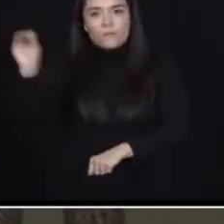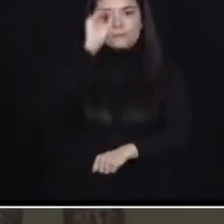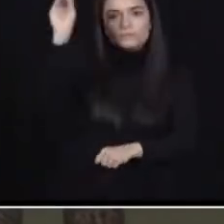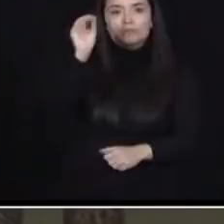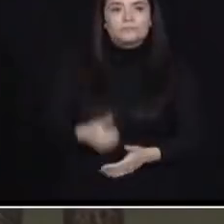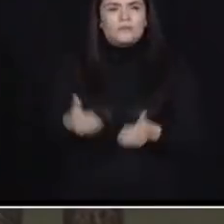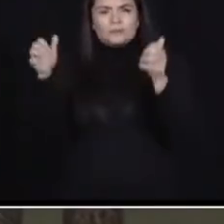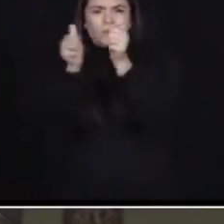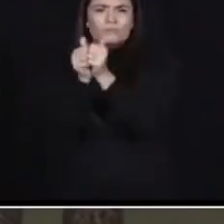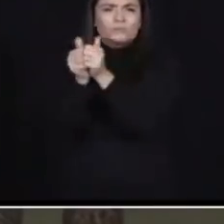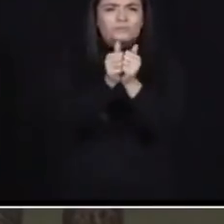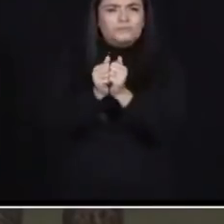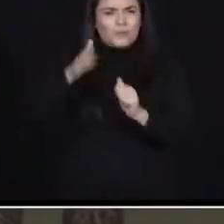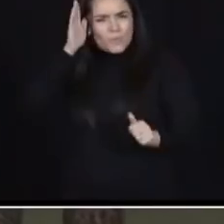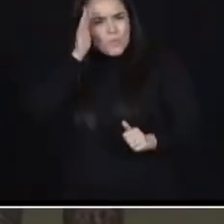we will get through this.